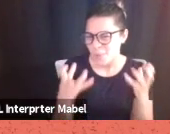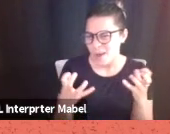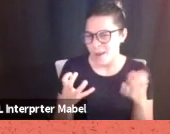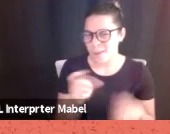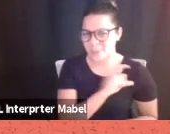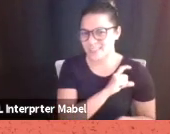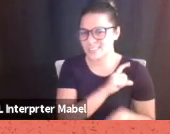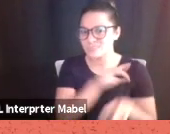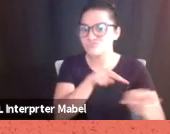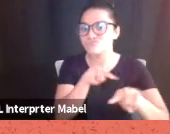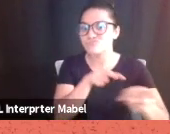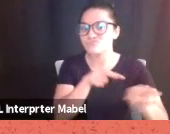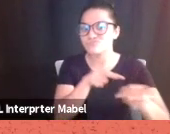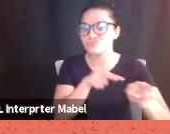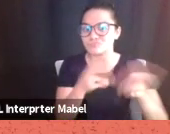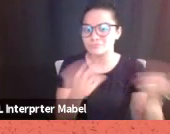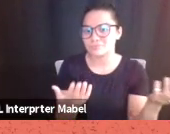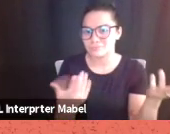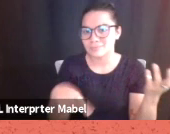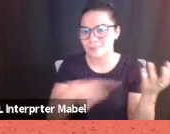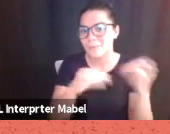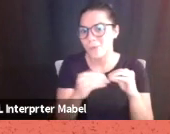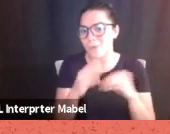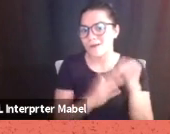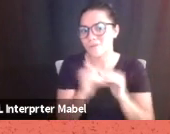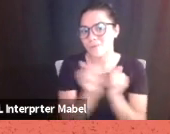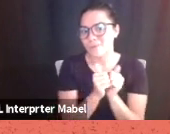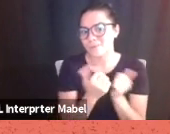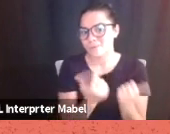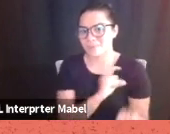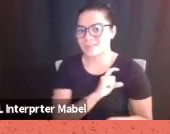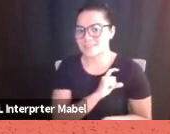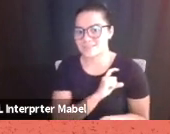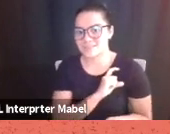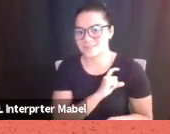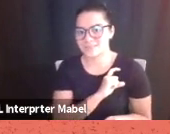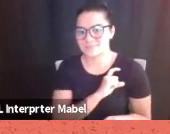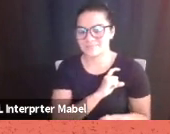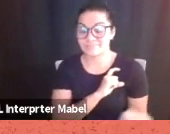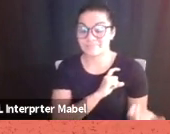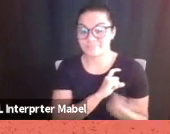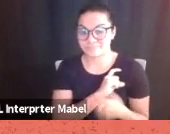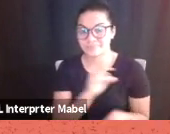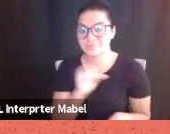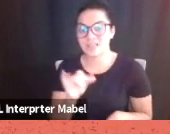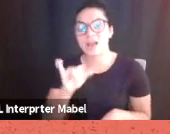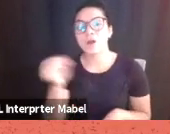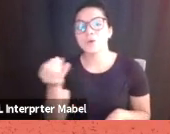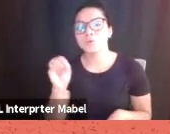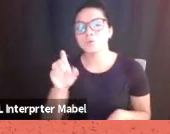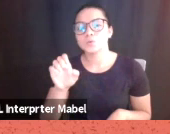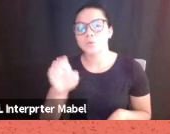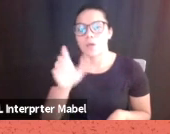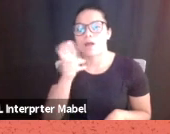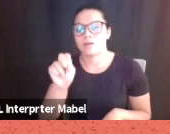average tend to feel more comfortable with police. So that is something that Joellen's going to talk about a little